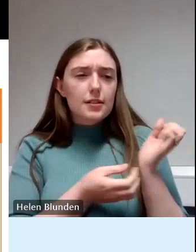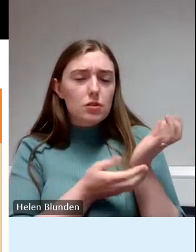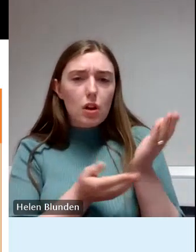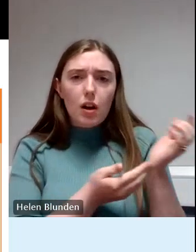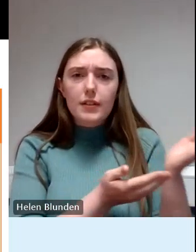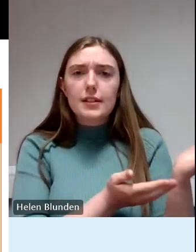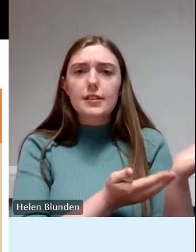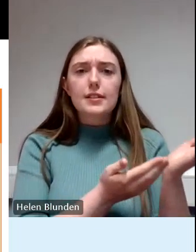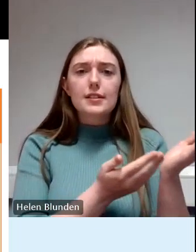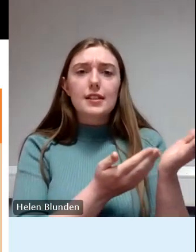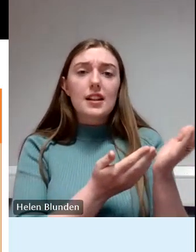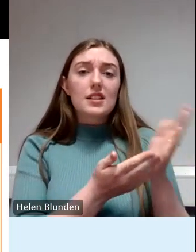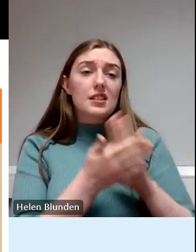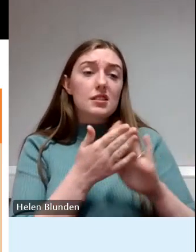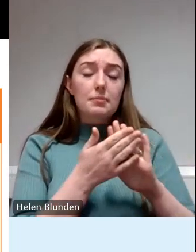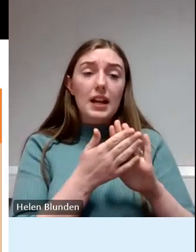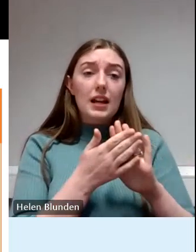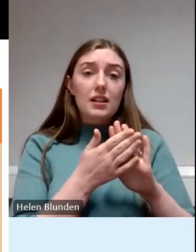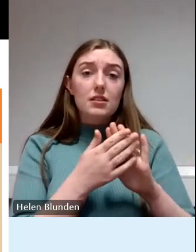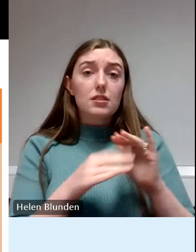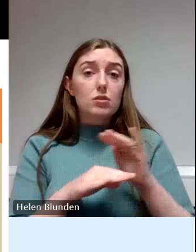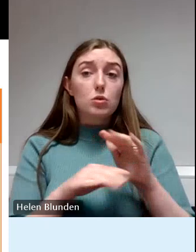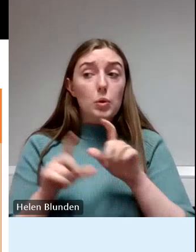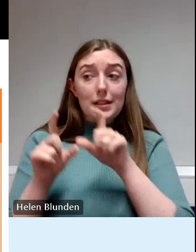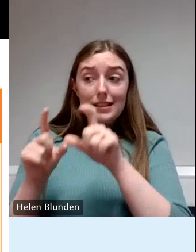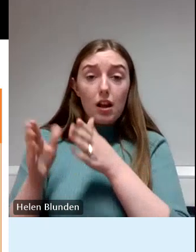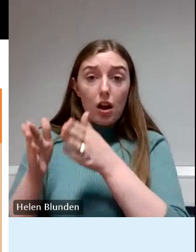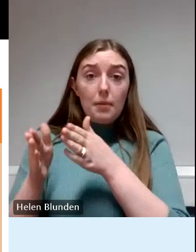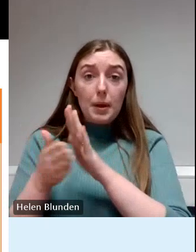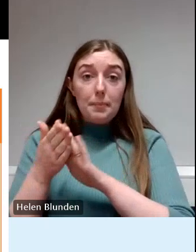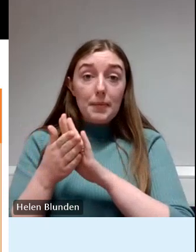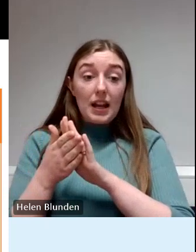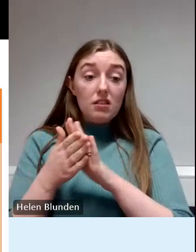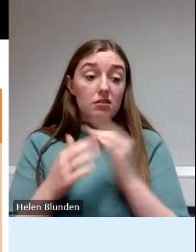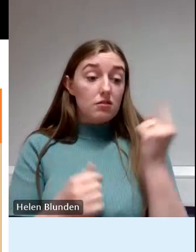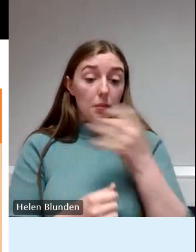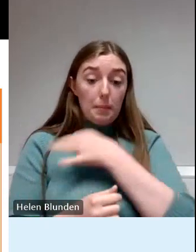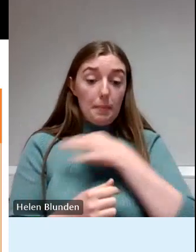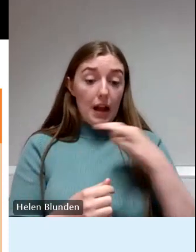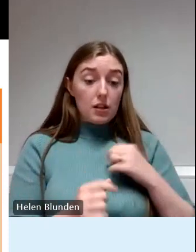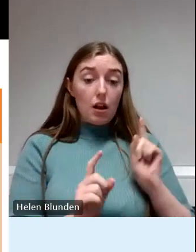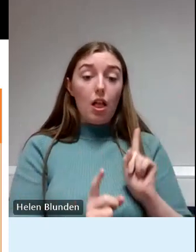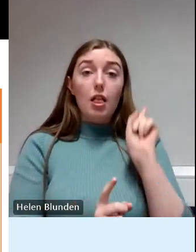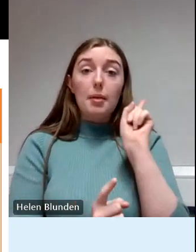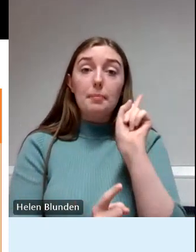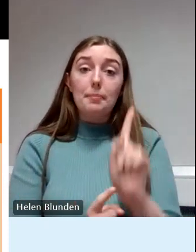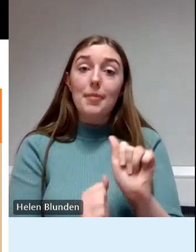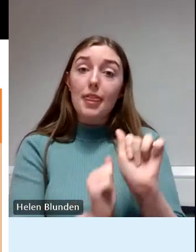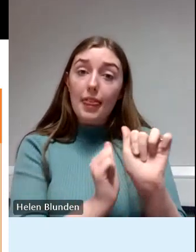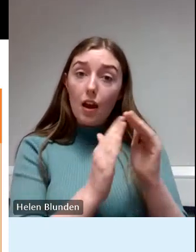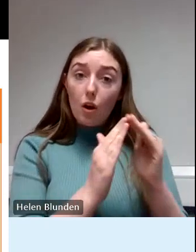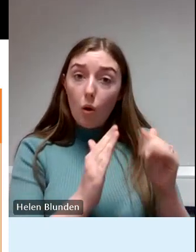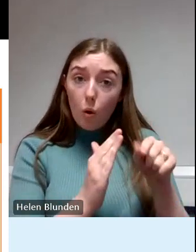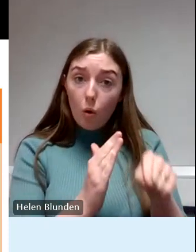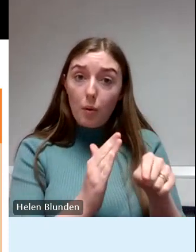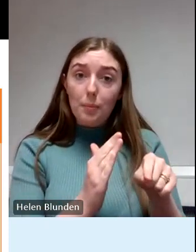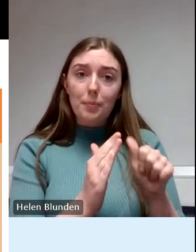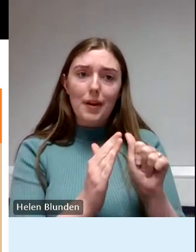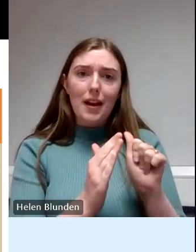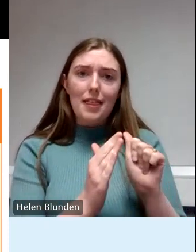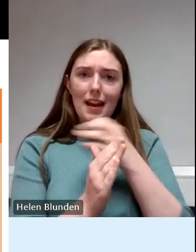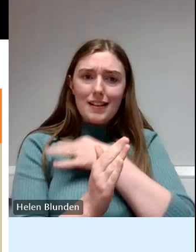either someone's home or wherever they normally reside, using that clinical expertise and using that technology in the specialties